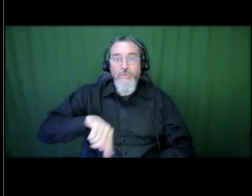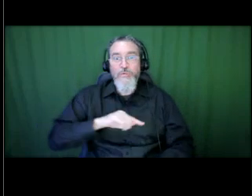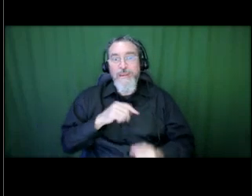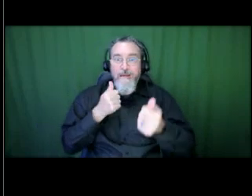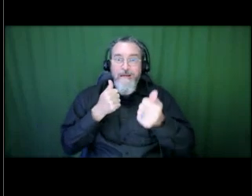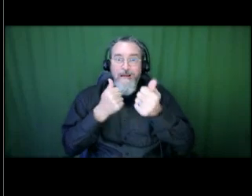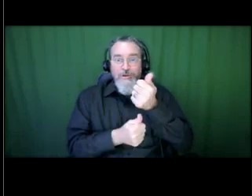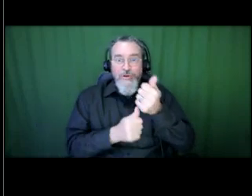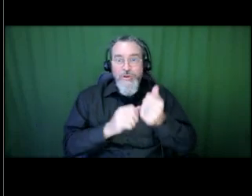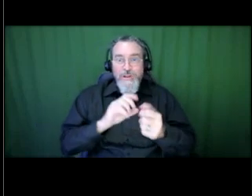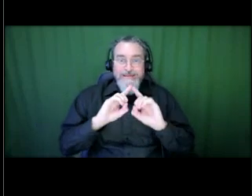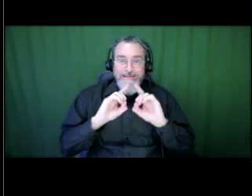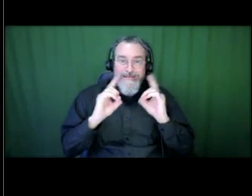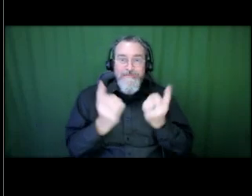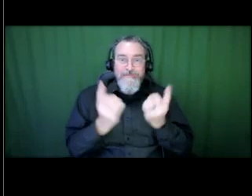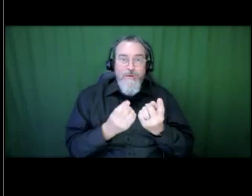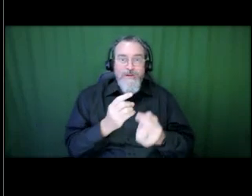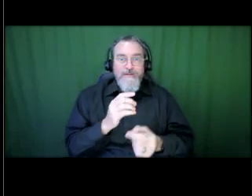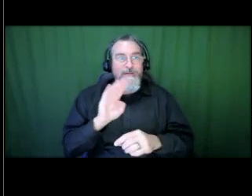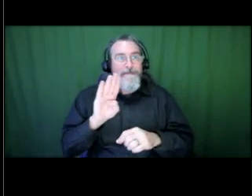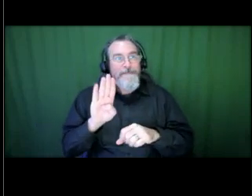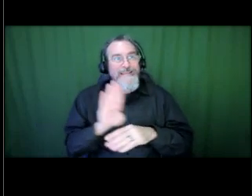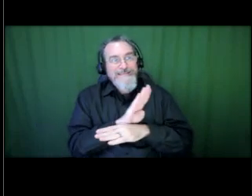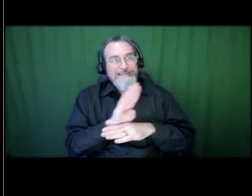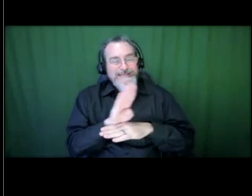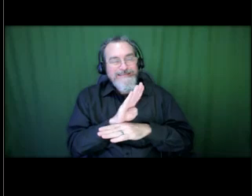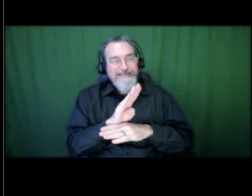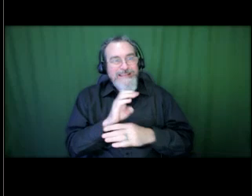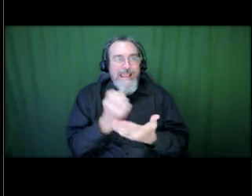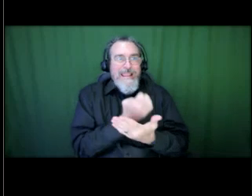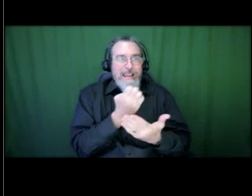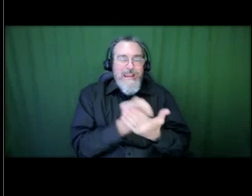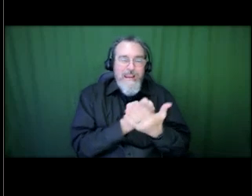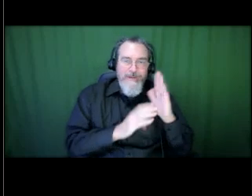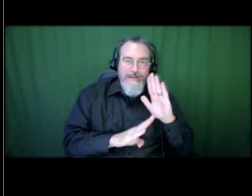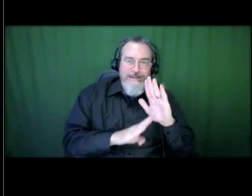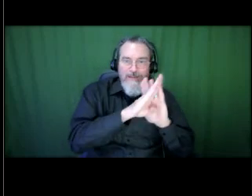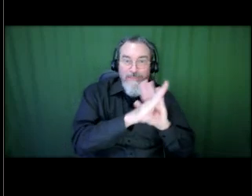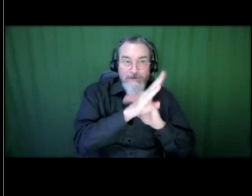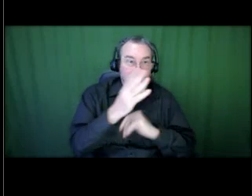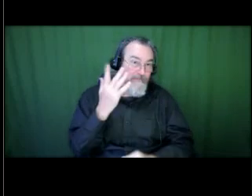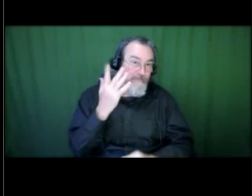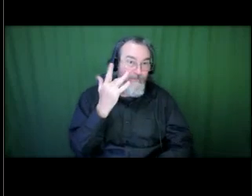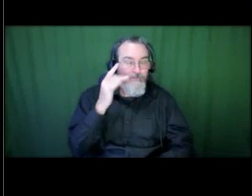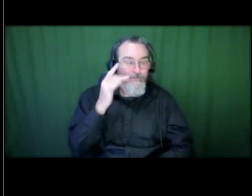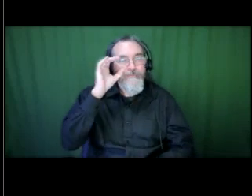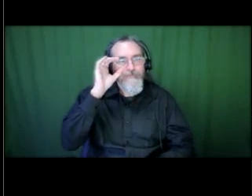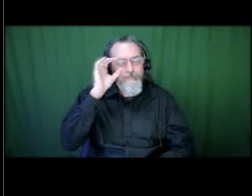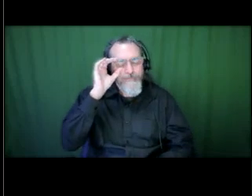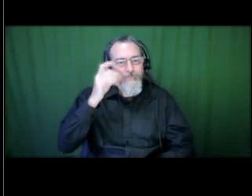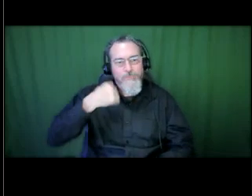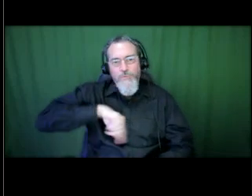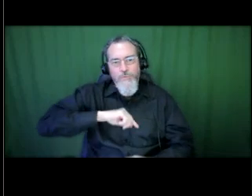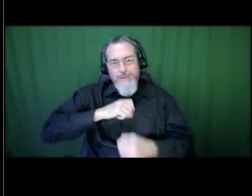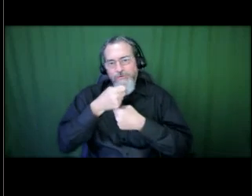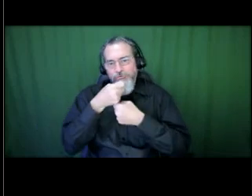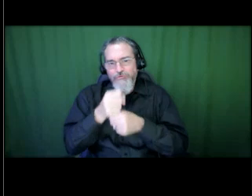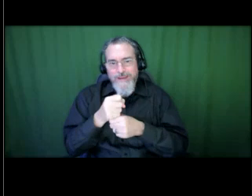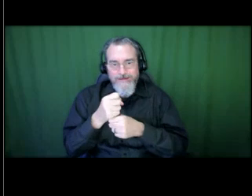and Economic Development within the tribal government, primarily because we were created to provide and